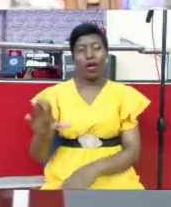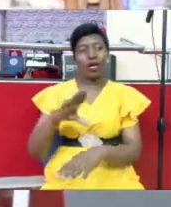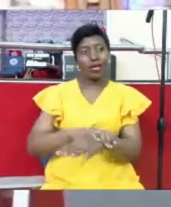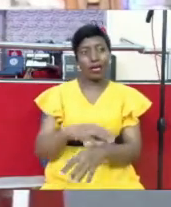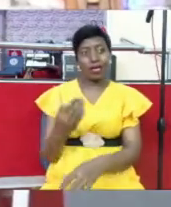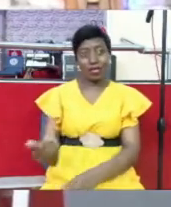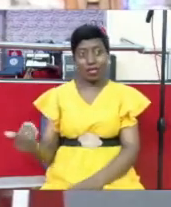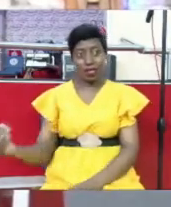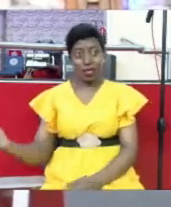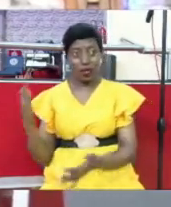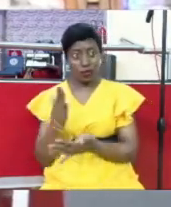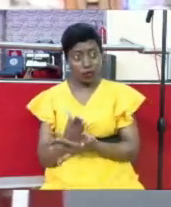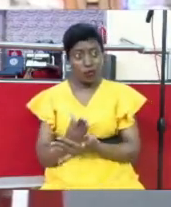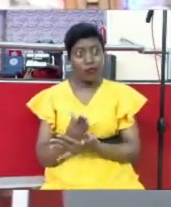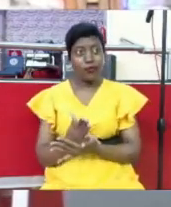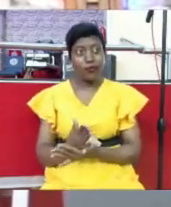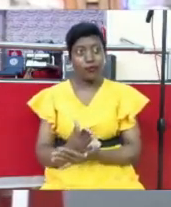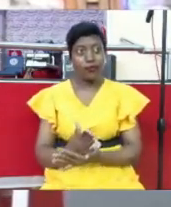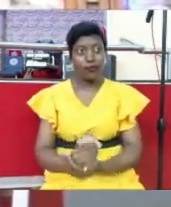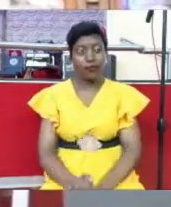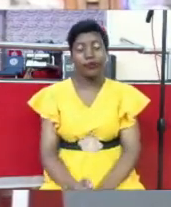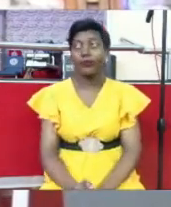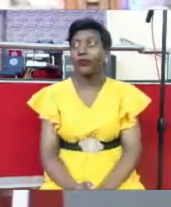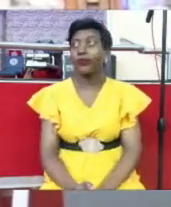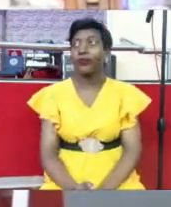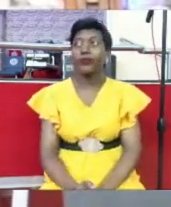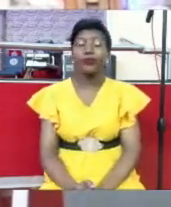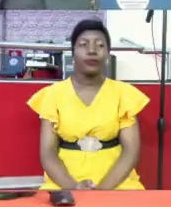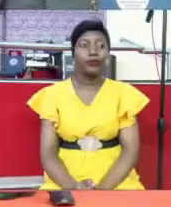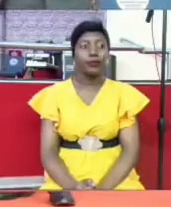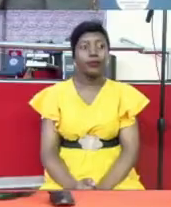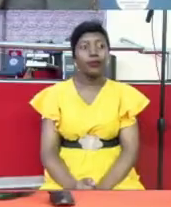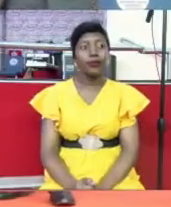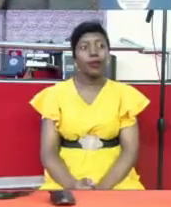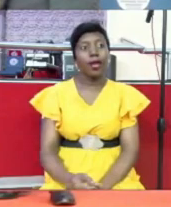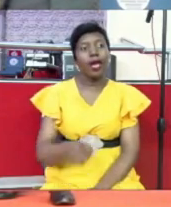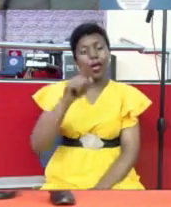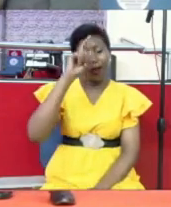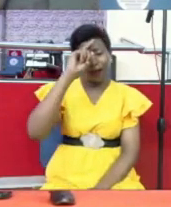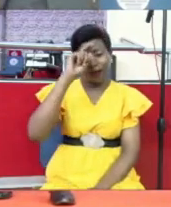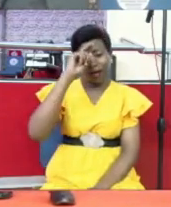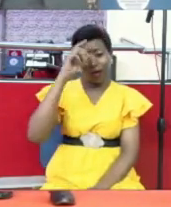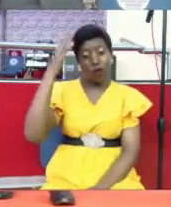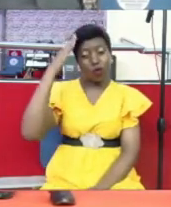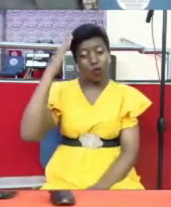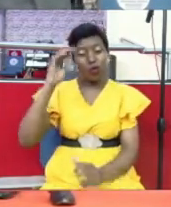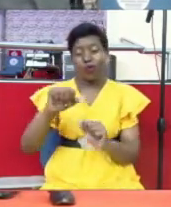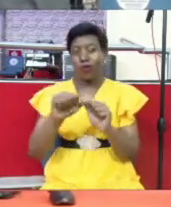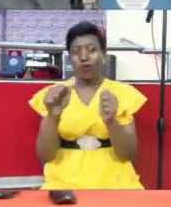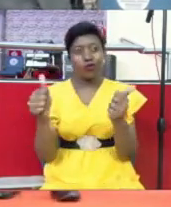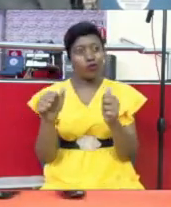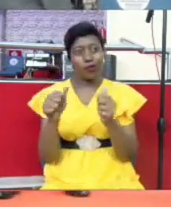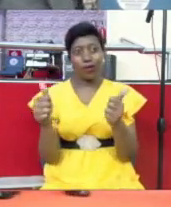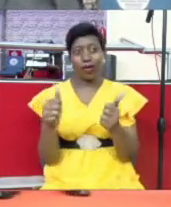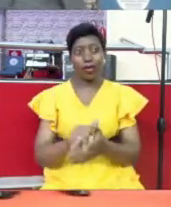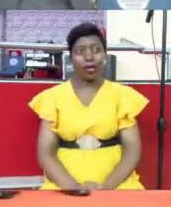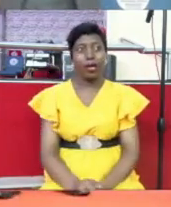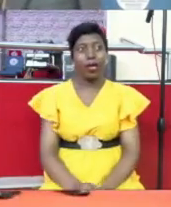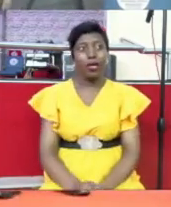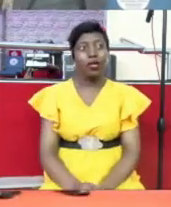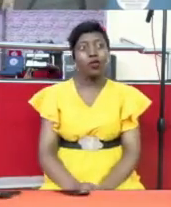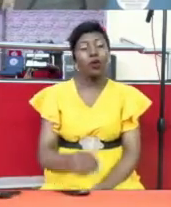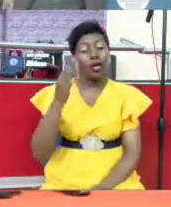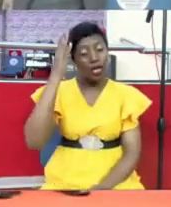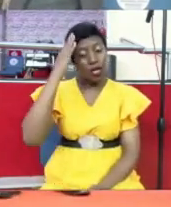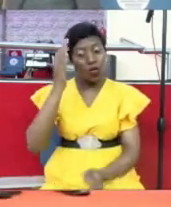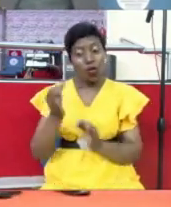your children. And Pharaoh knew this fully well. And so he knew if he let